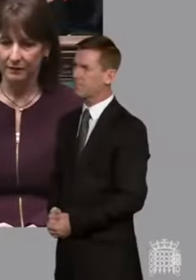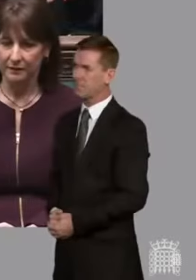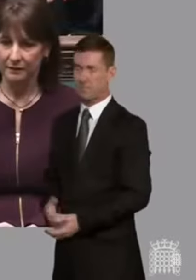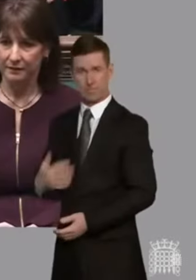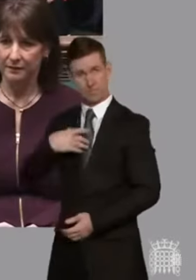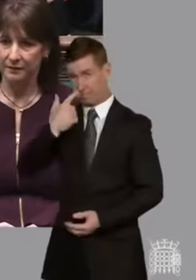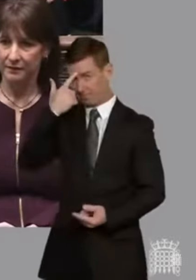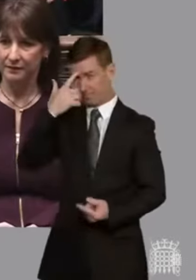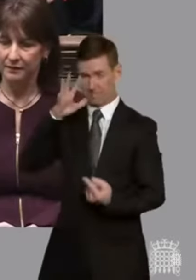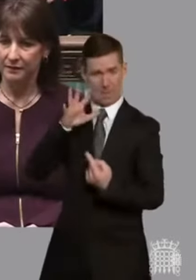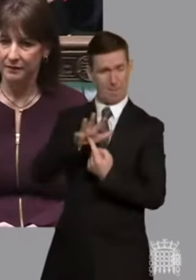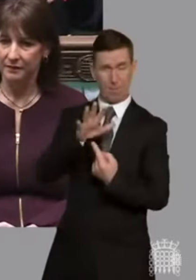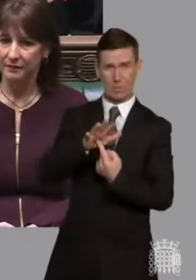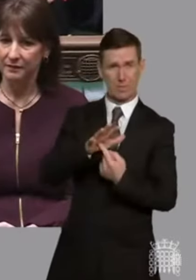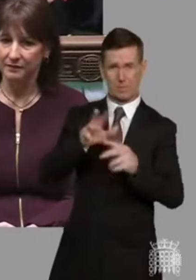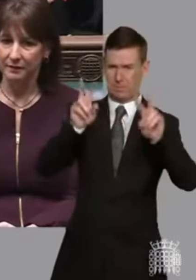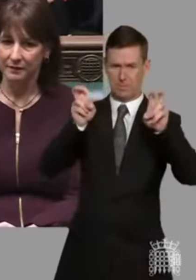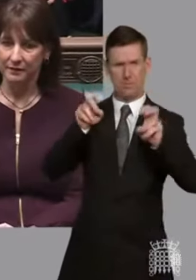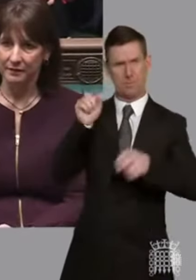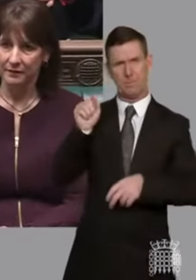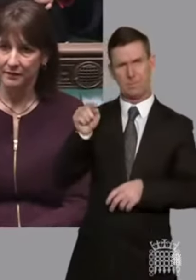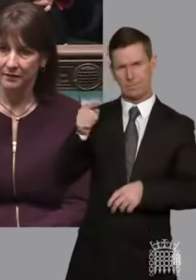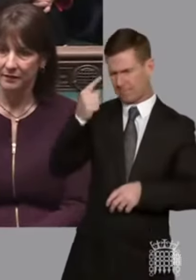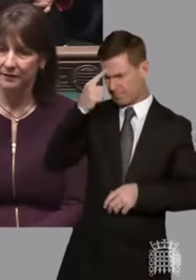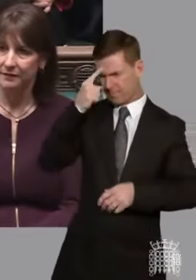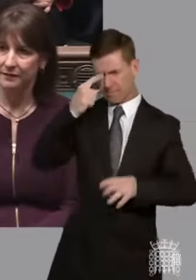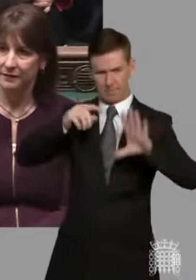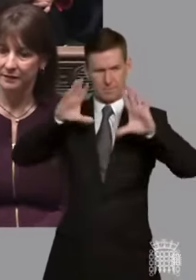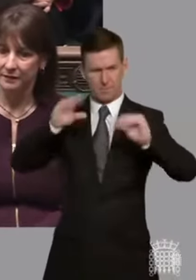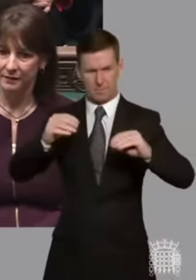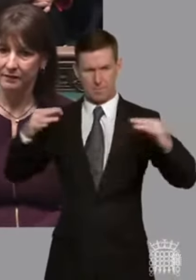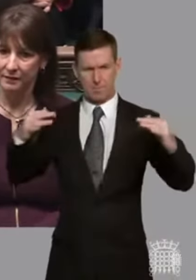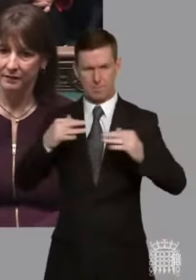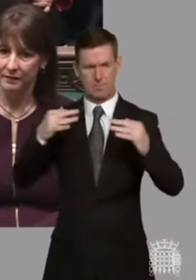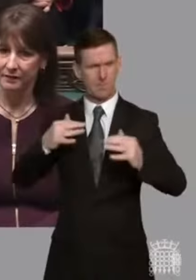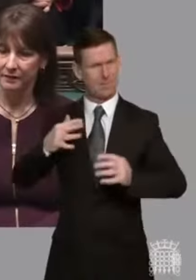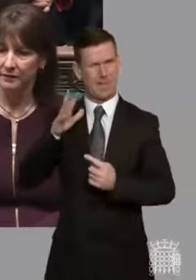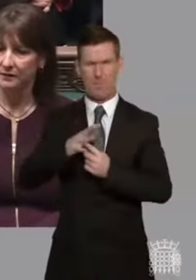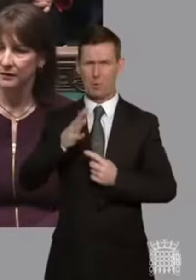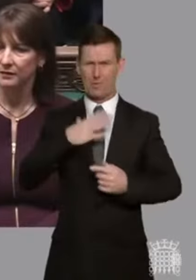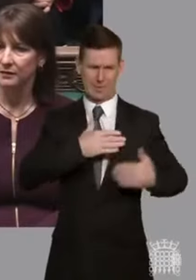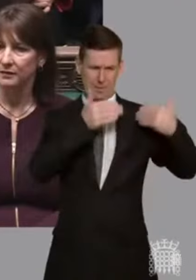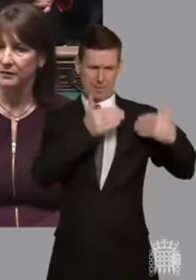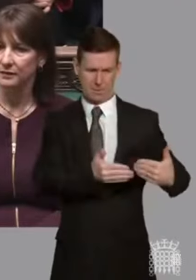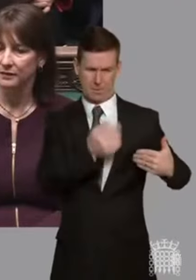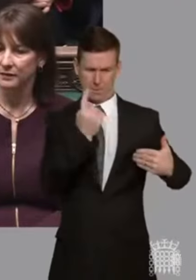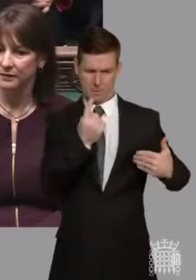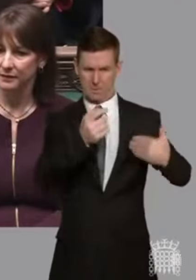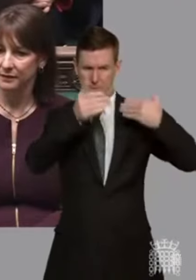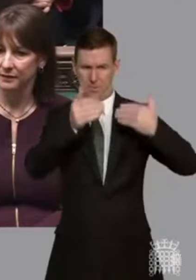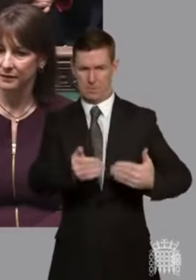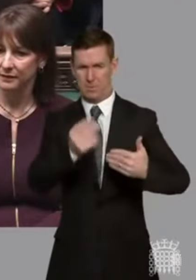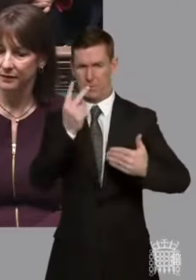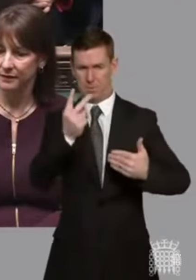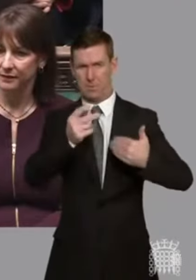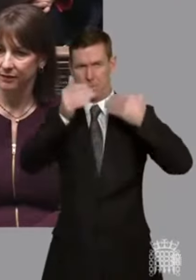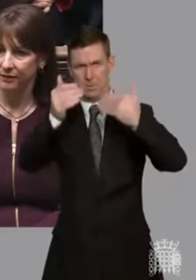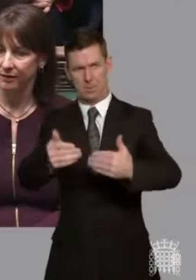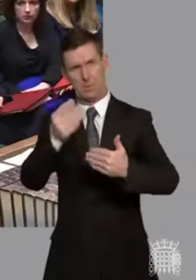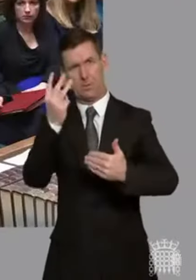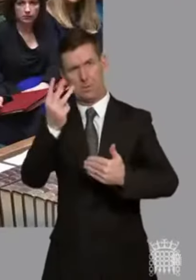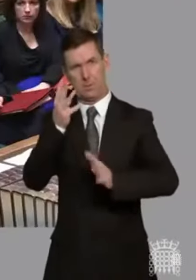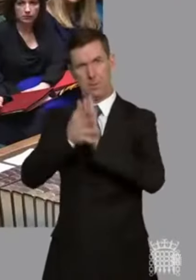it through the phases, and that means that the remaining hostages come out and the aid that's desperately needed gets into Gaza at